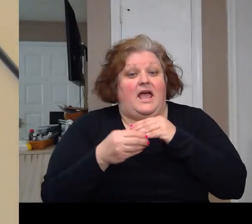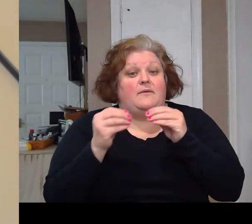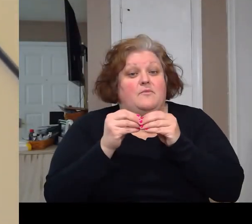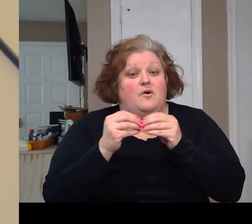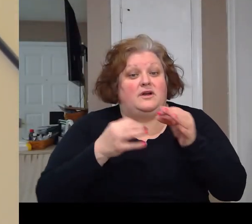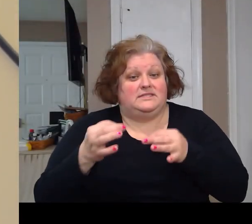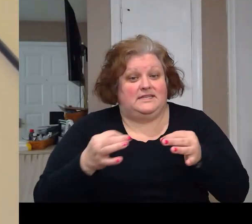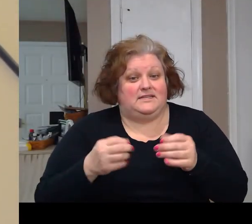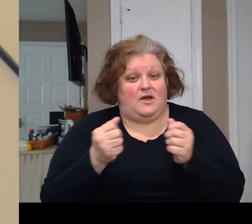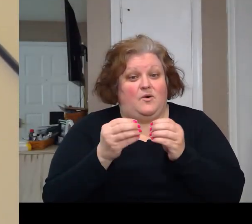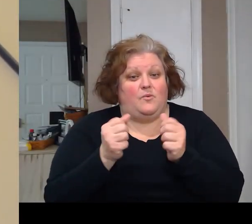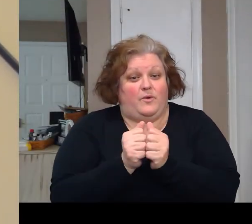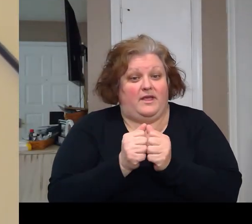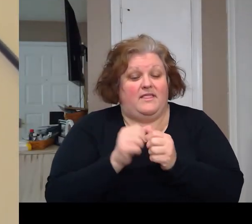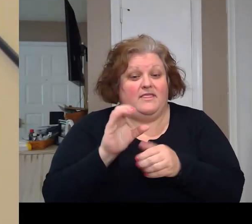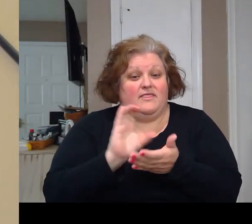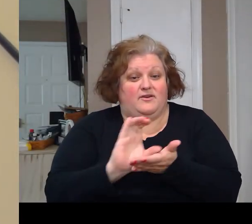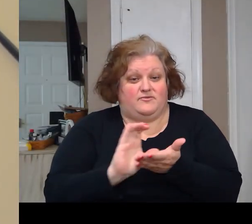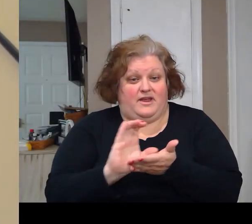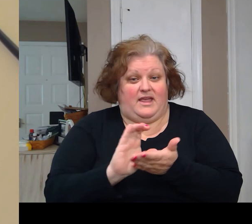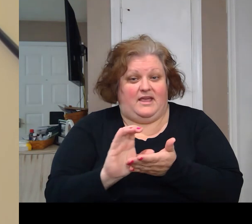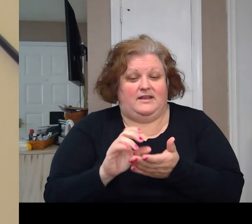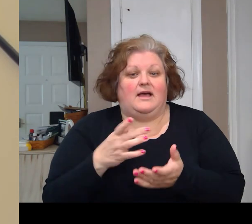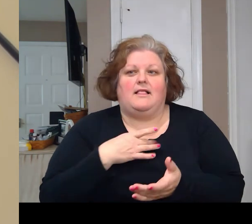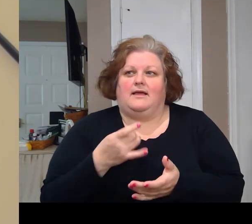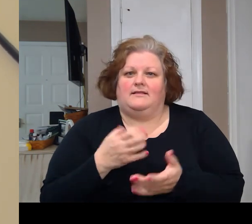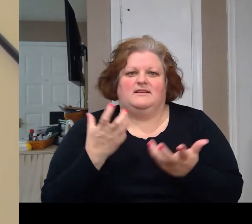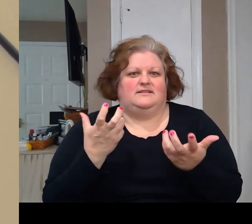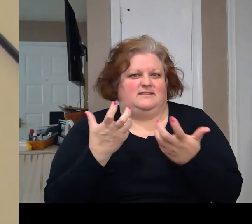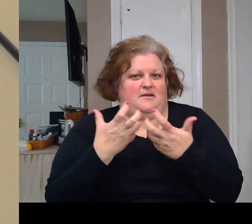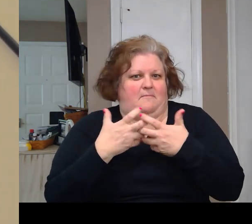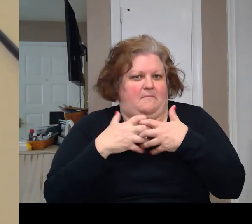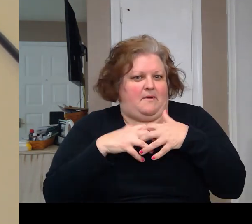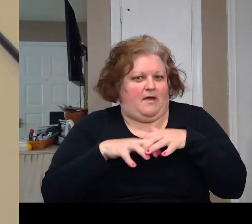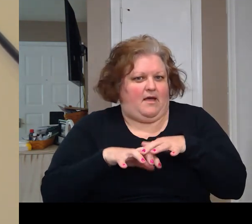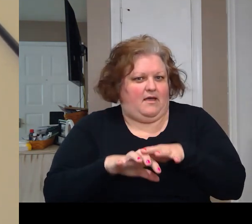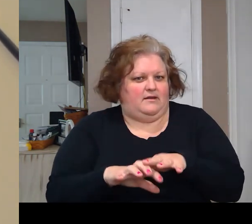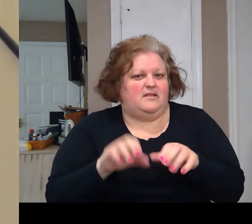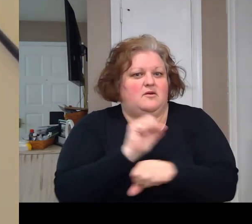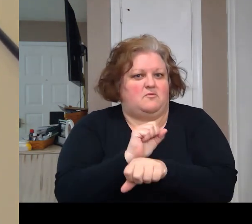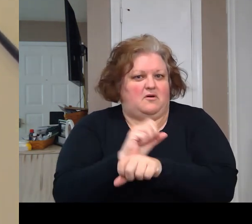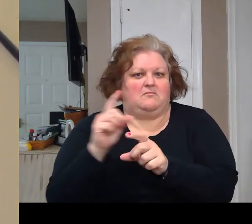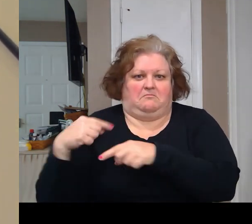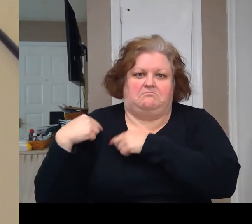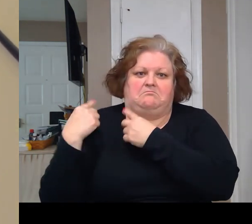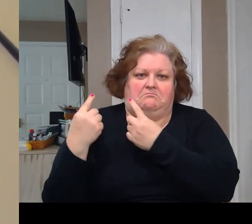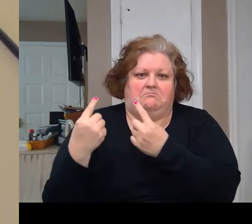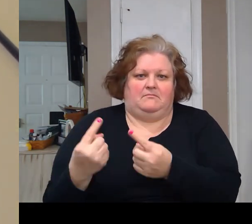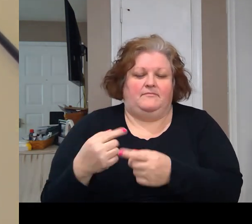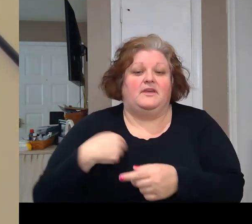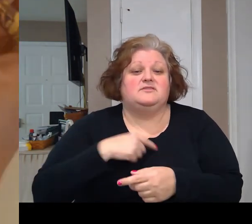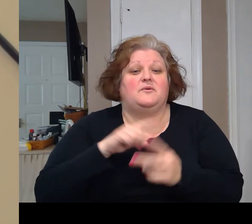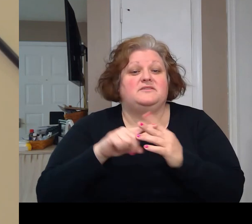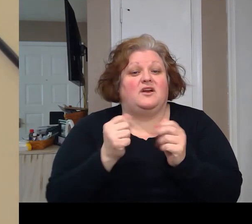Now we're going to add some more details with the crayon. I love this drawing because it's kind of combining the styles of artwork that we've done so far. So